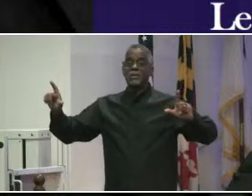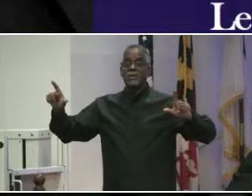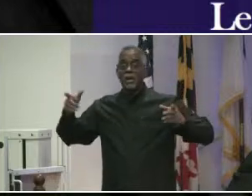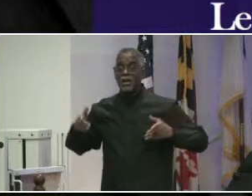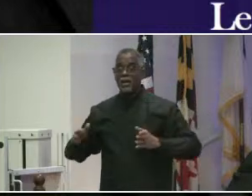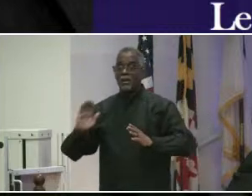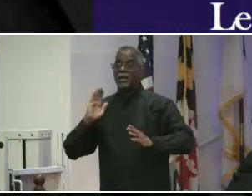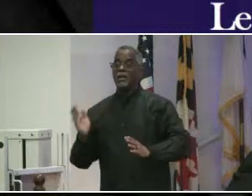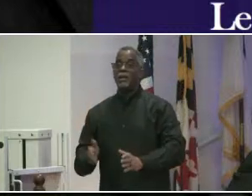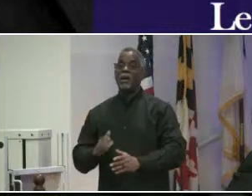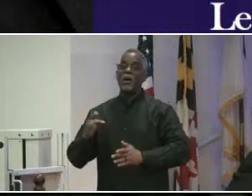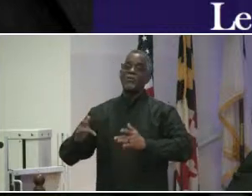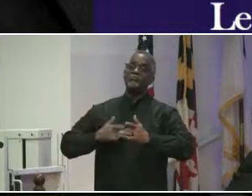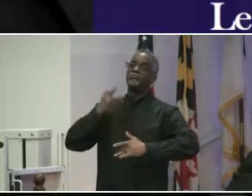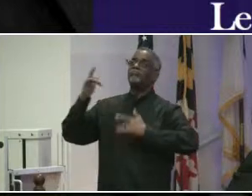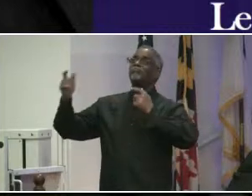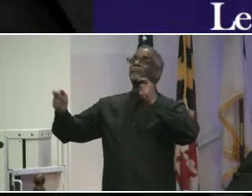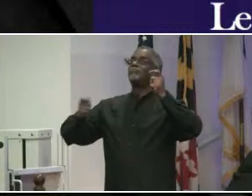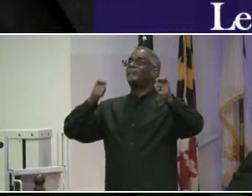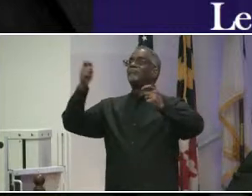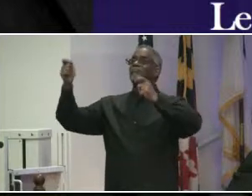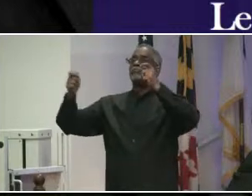liberty. Let our